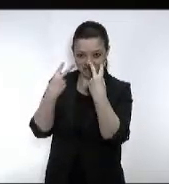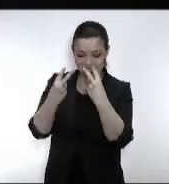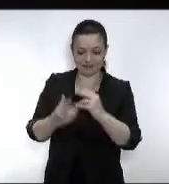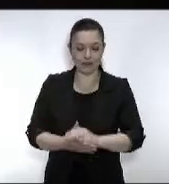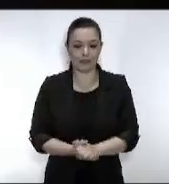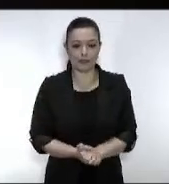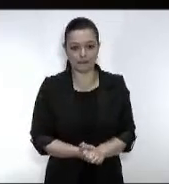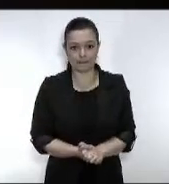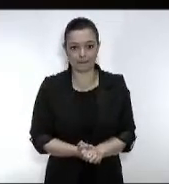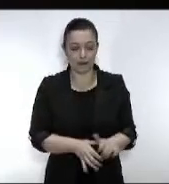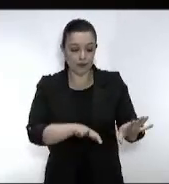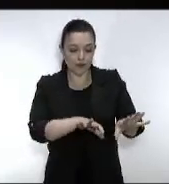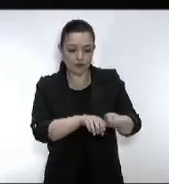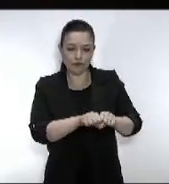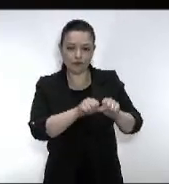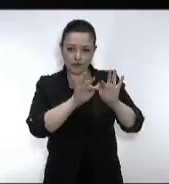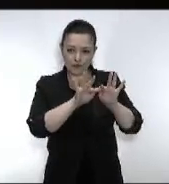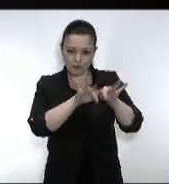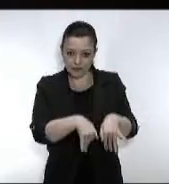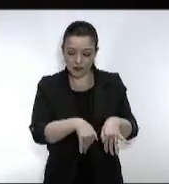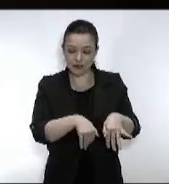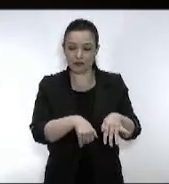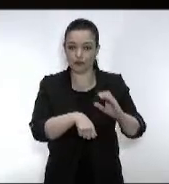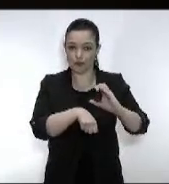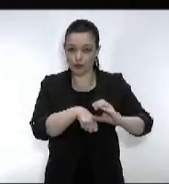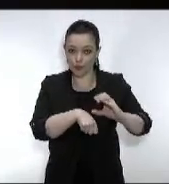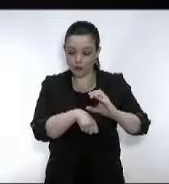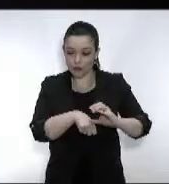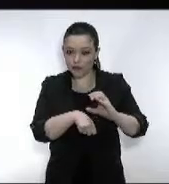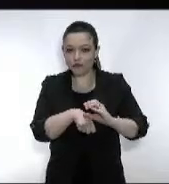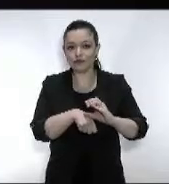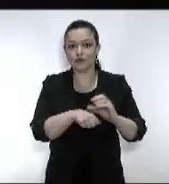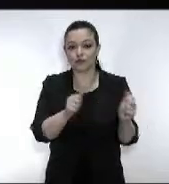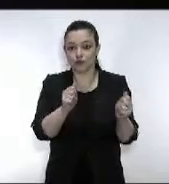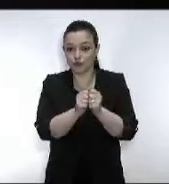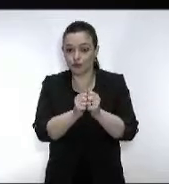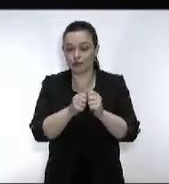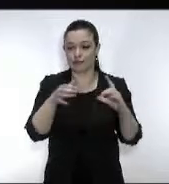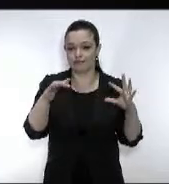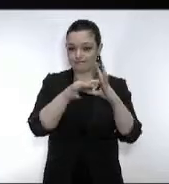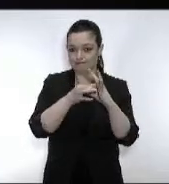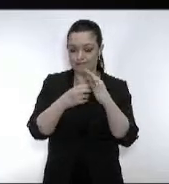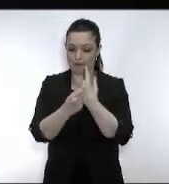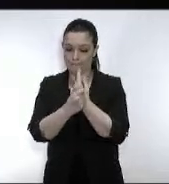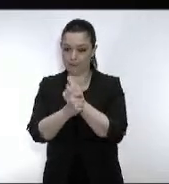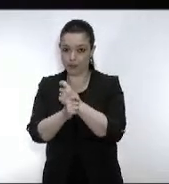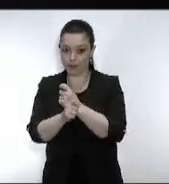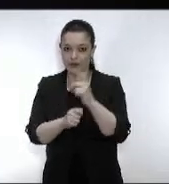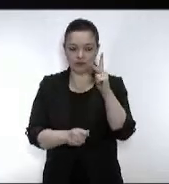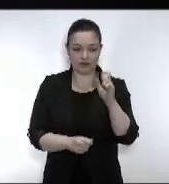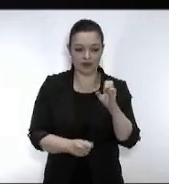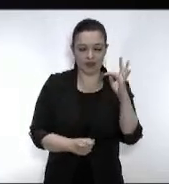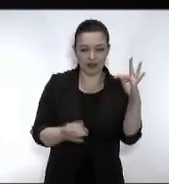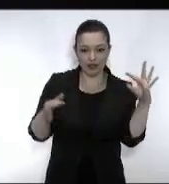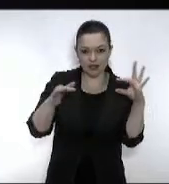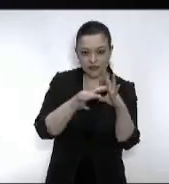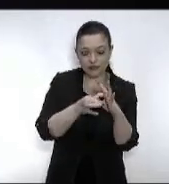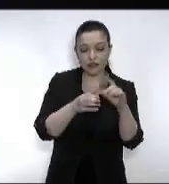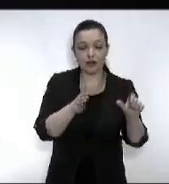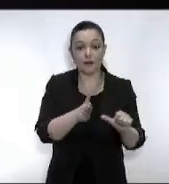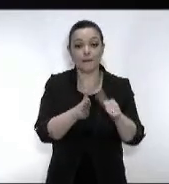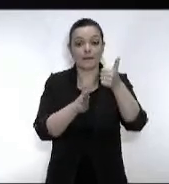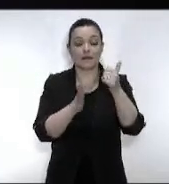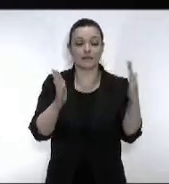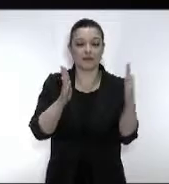internet. To conclude American Academy means to conclude the first cycle of higher education in an international